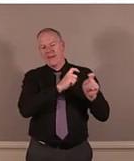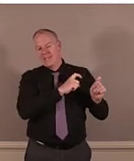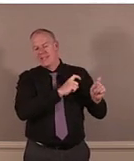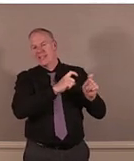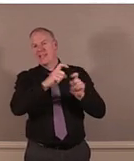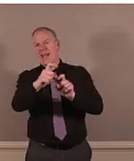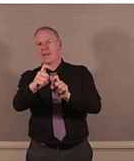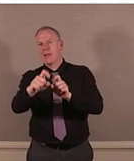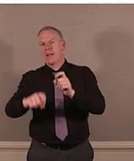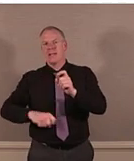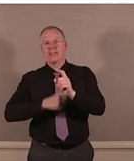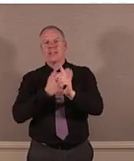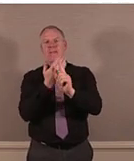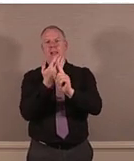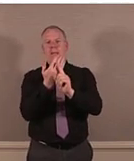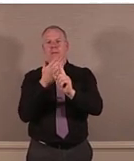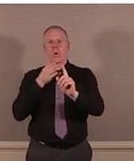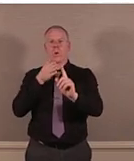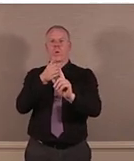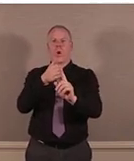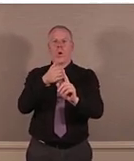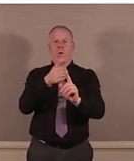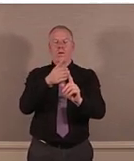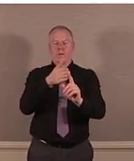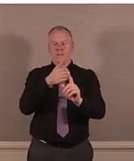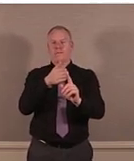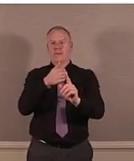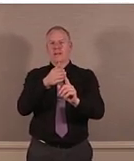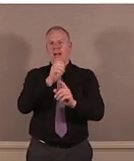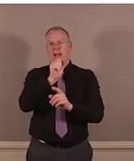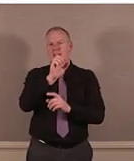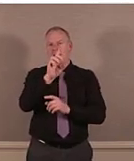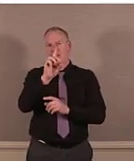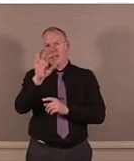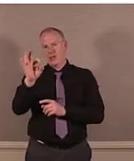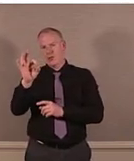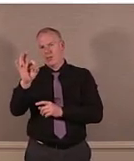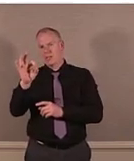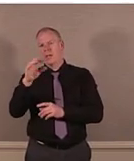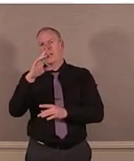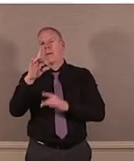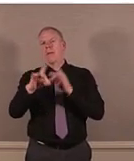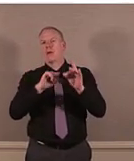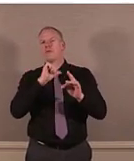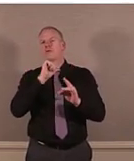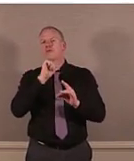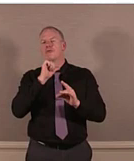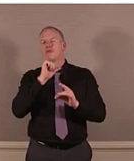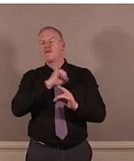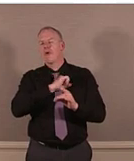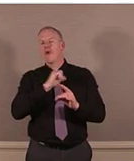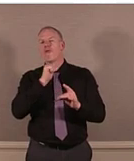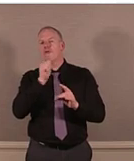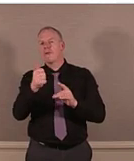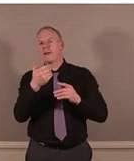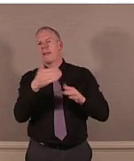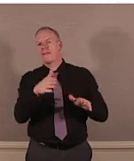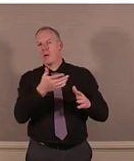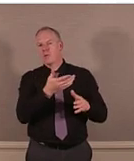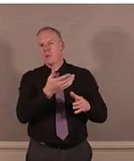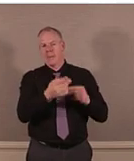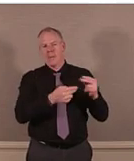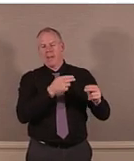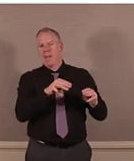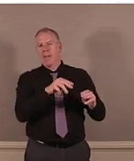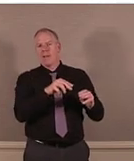development goals, and we're making sure that no one is left behind. So in our job every day, that is really what we're